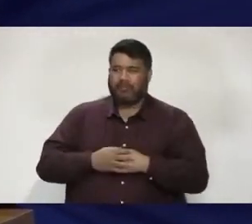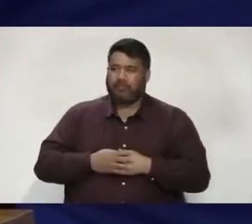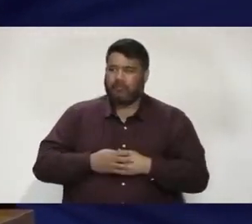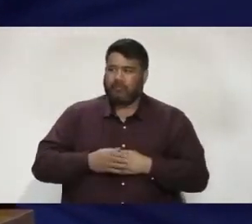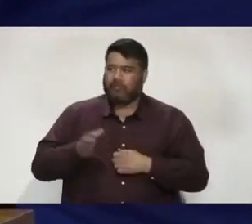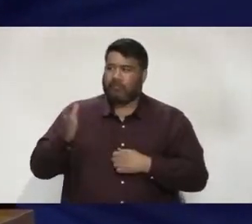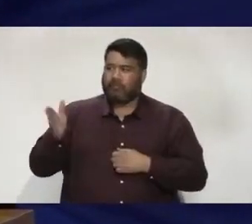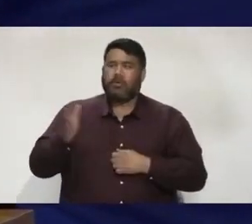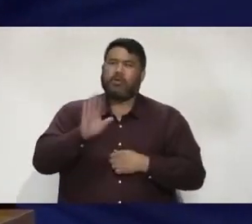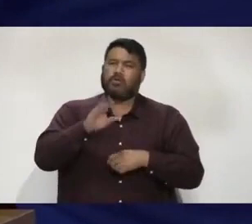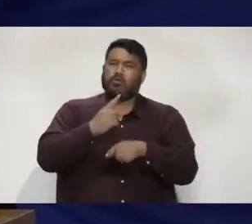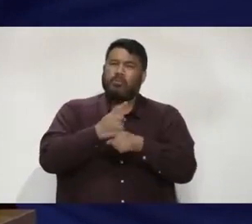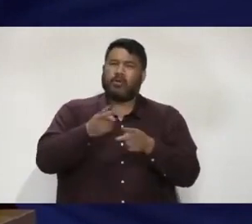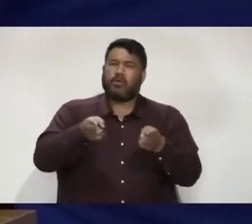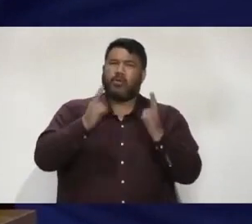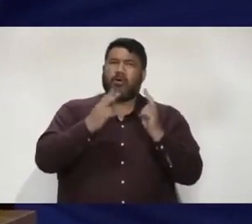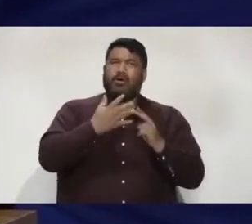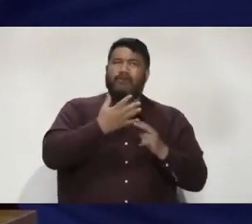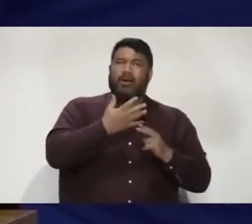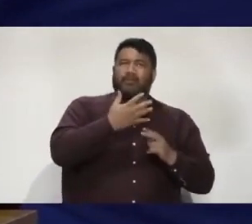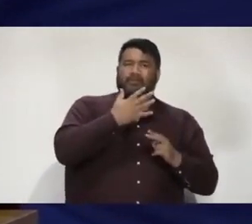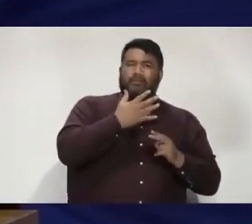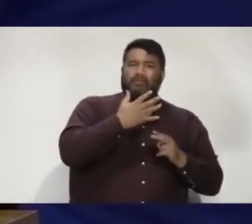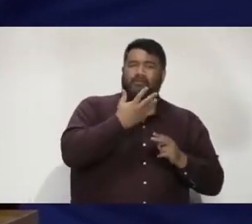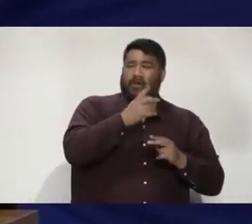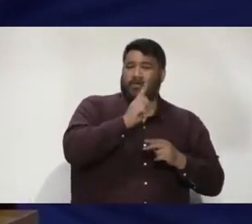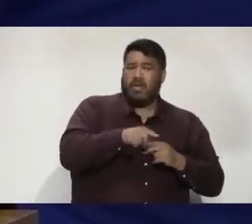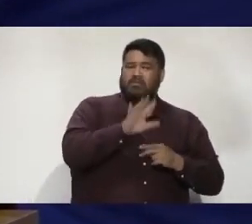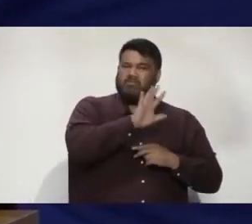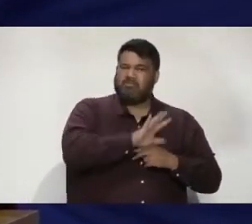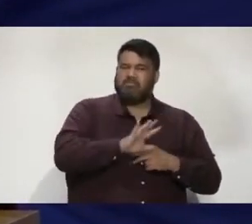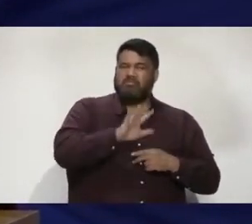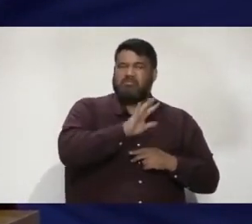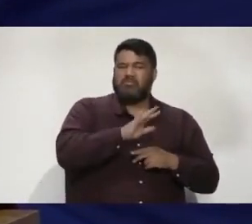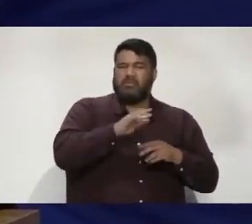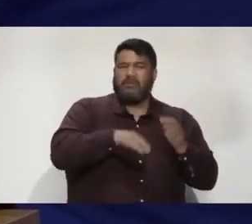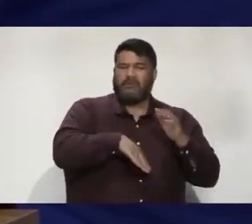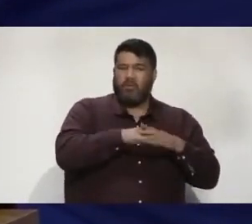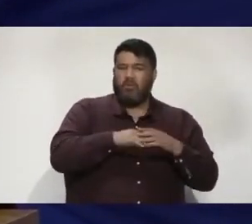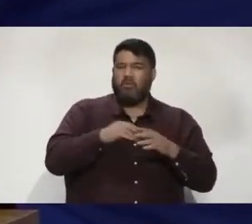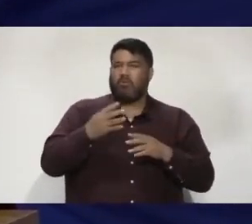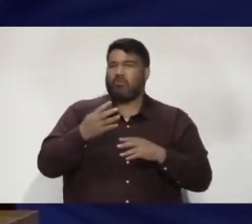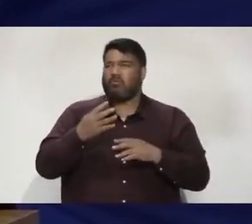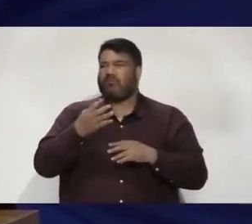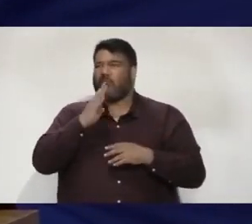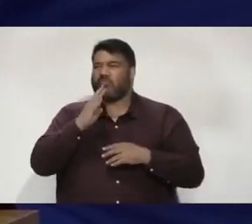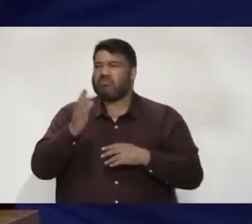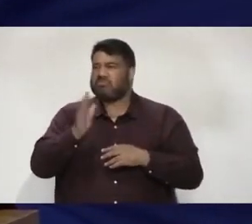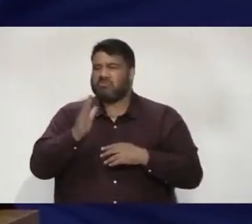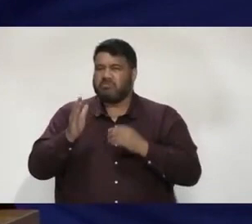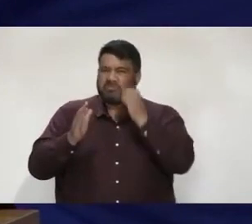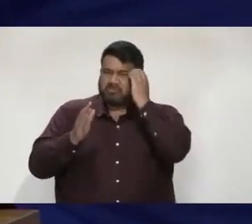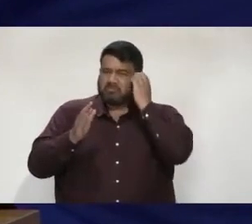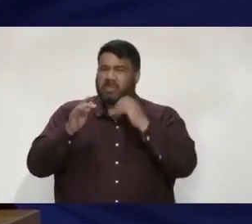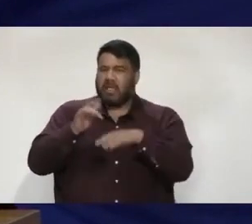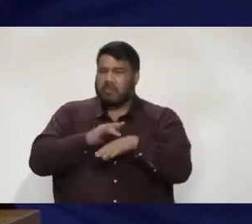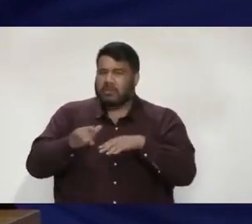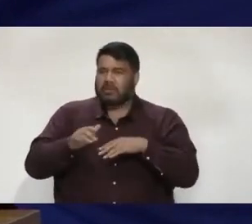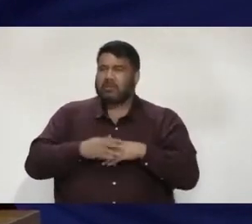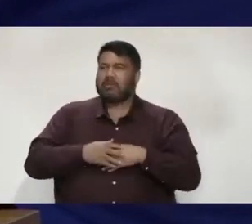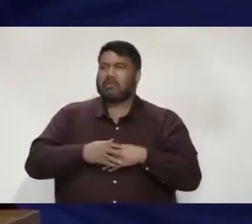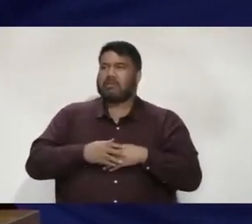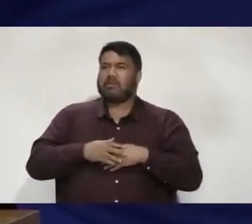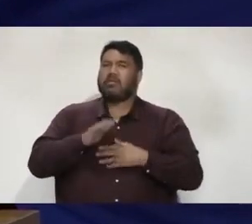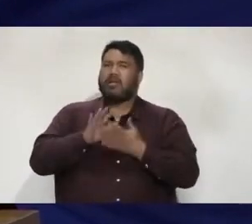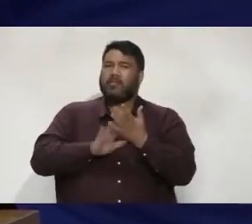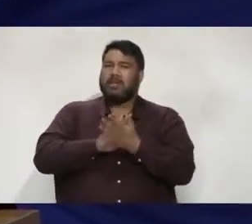5,018 rooms that are full. There's 2,348 that are empty. There's another 600 being cleaned right now. So about 1/3 of the